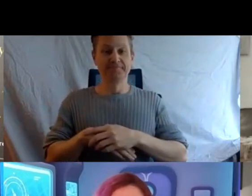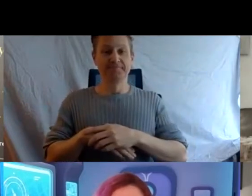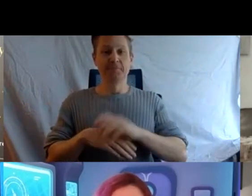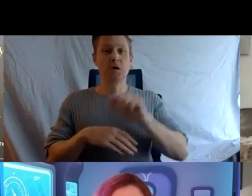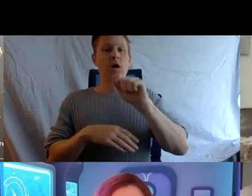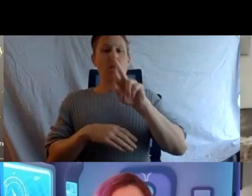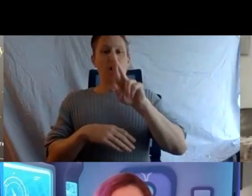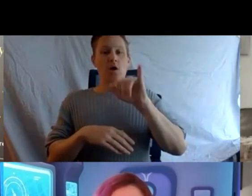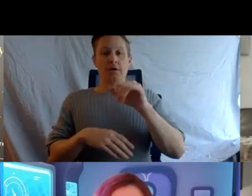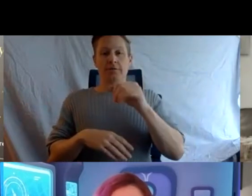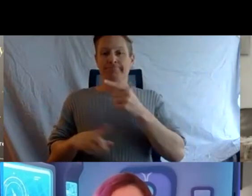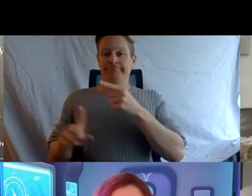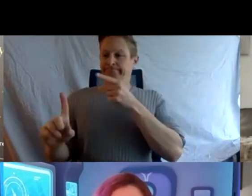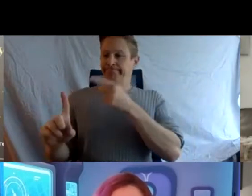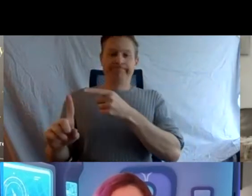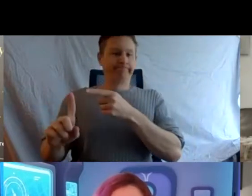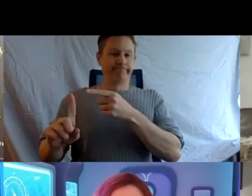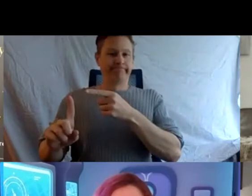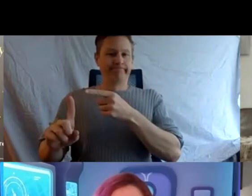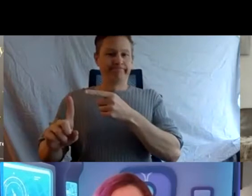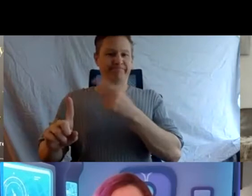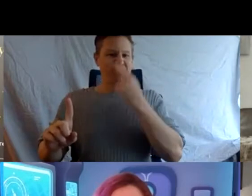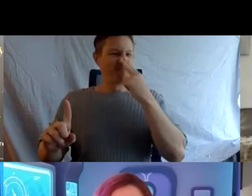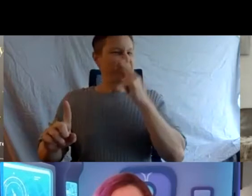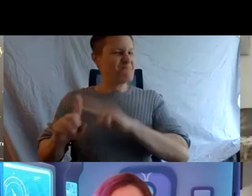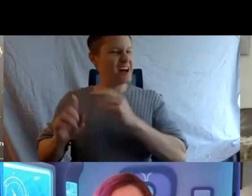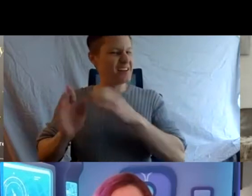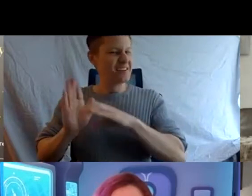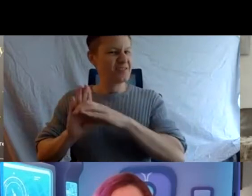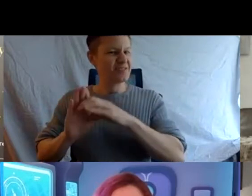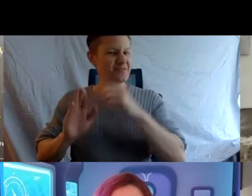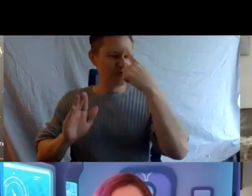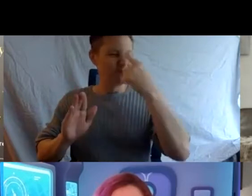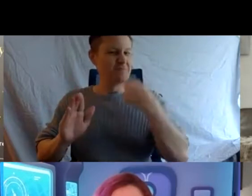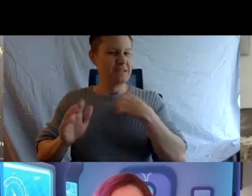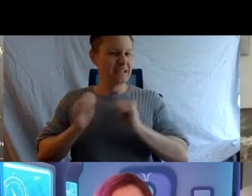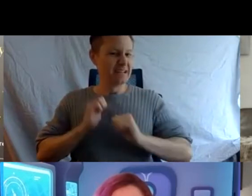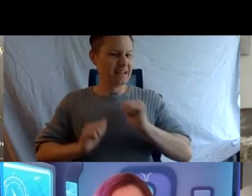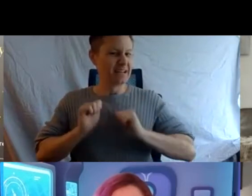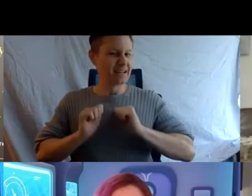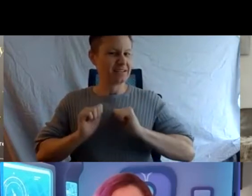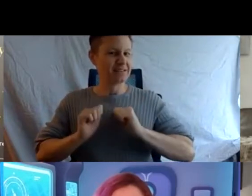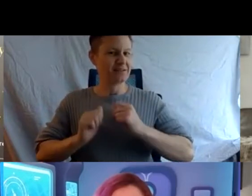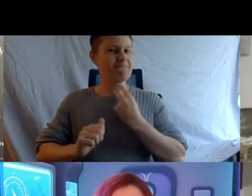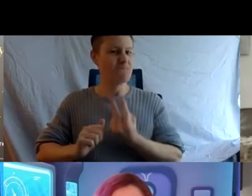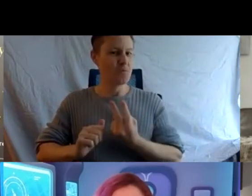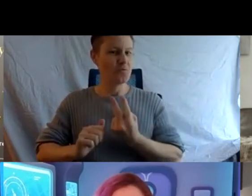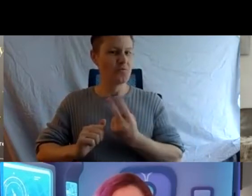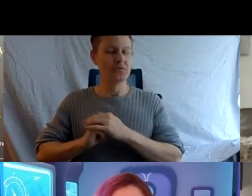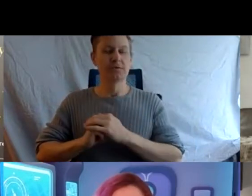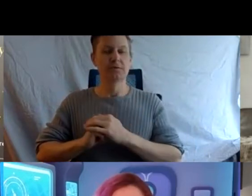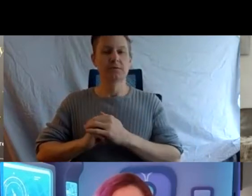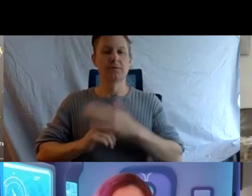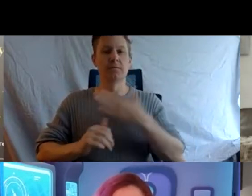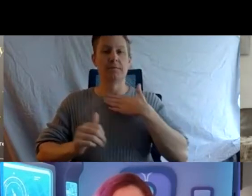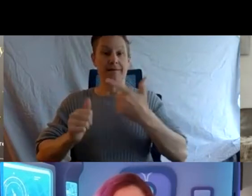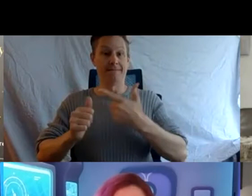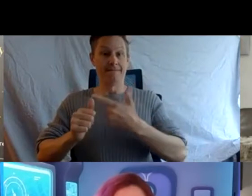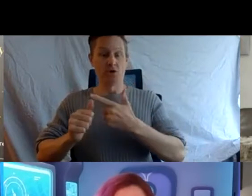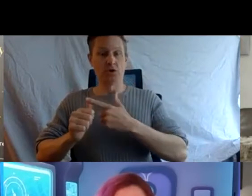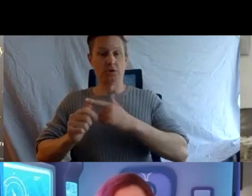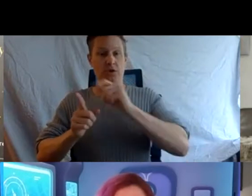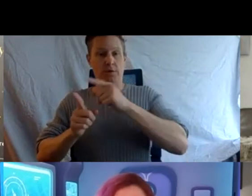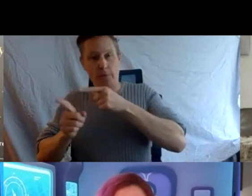Ari was a really fun character for me to voice. This being my first